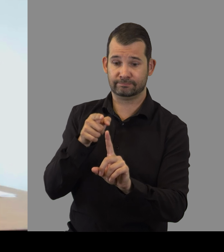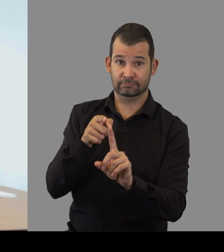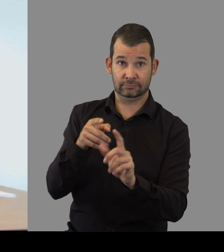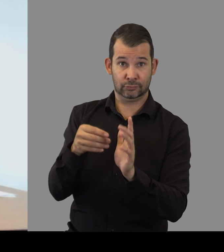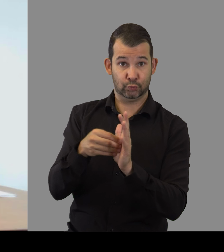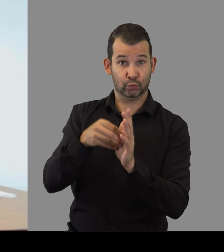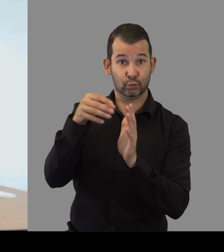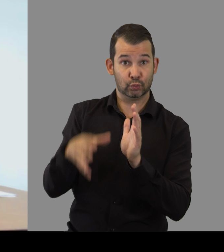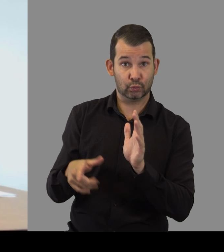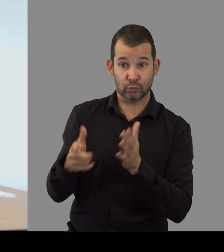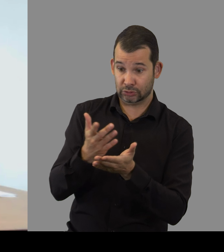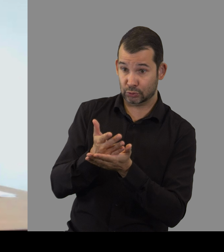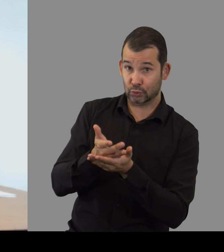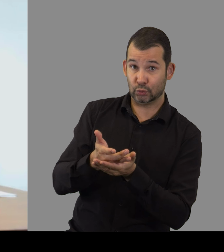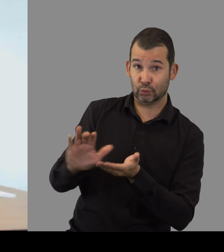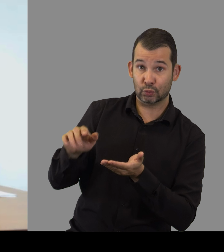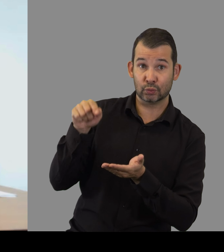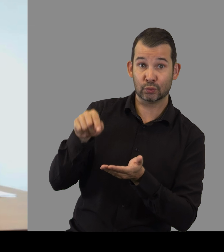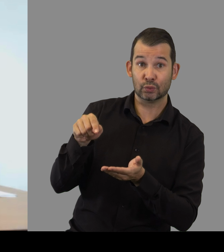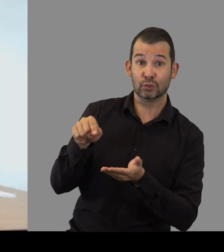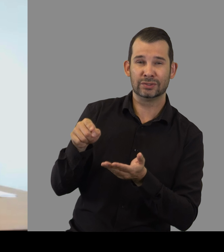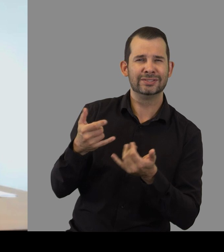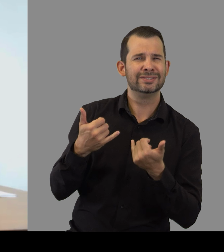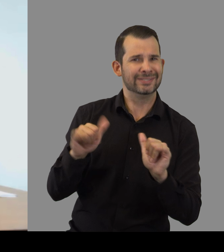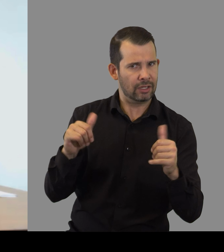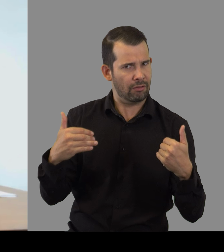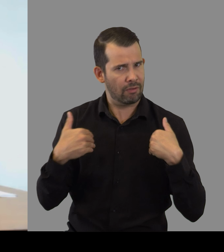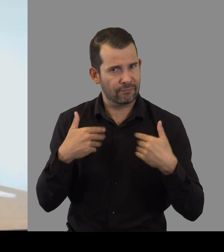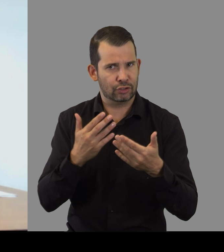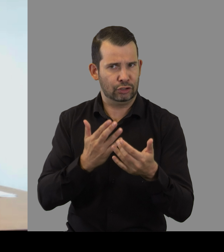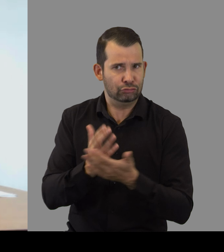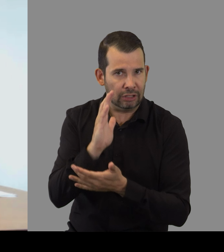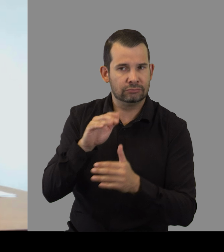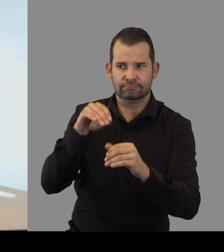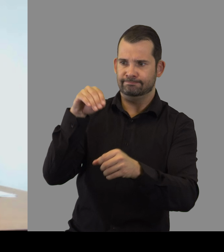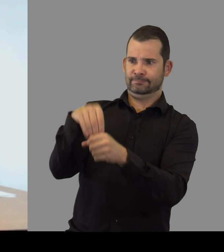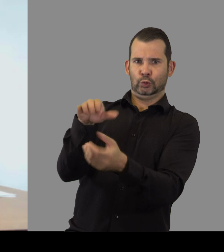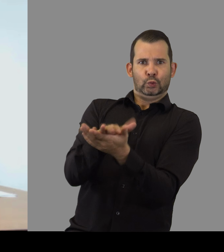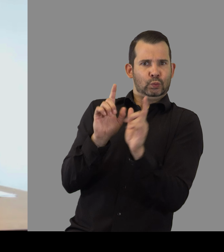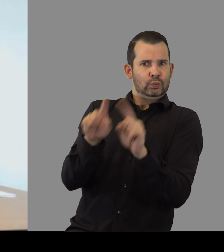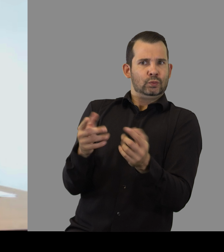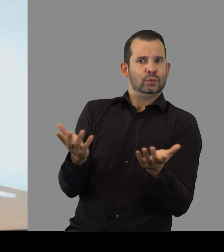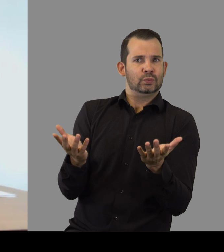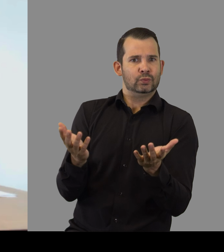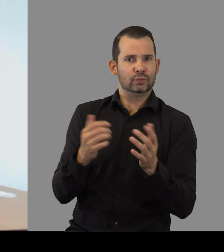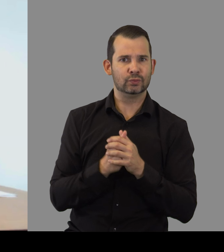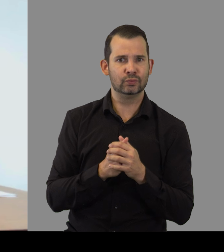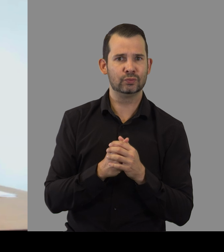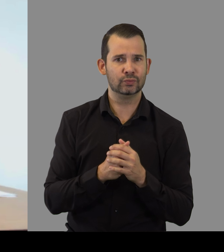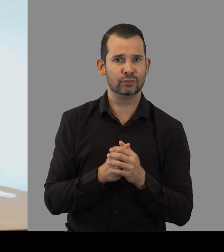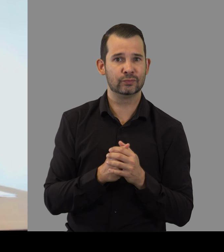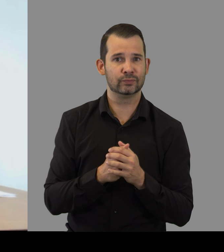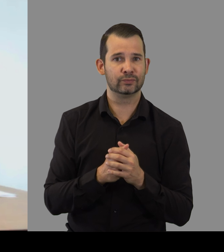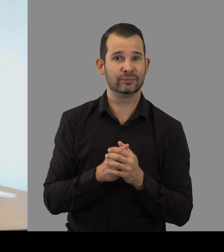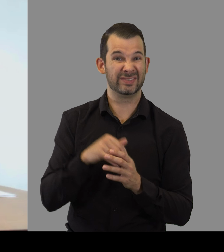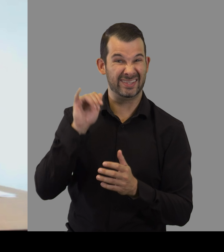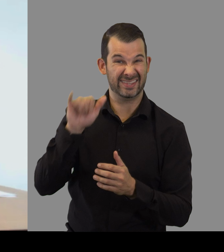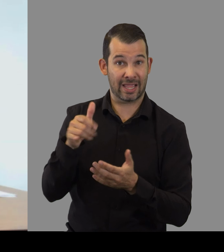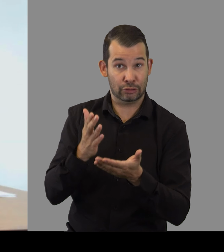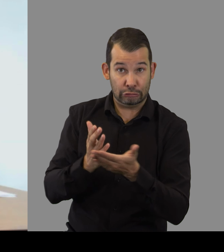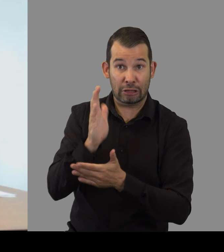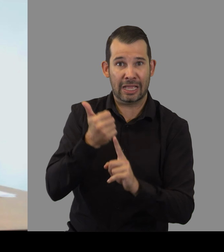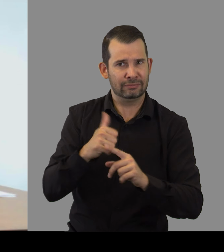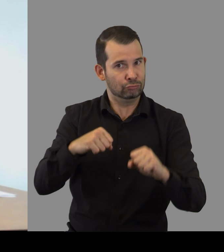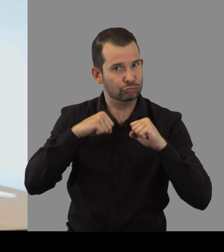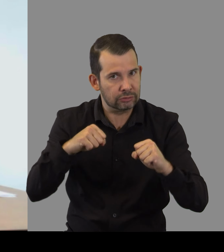really important to understand that when a student is excluded, they do still have the right to be in school. And that